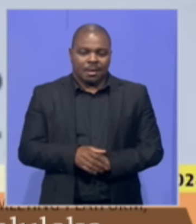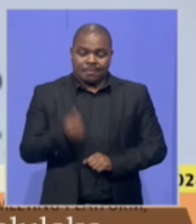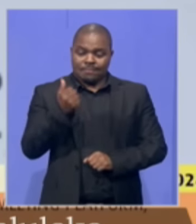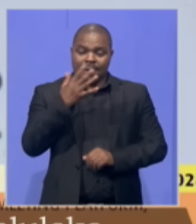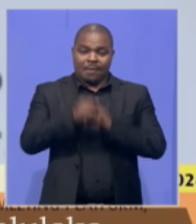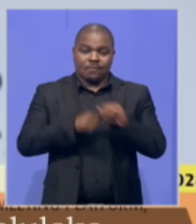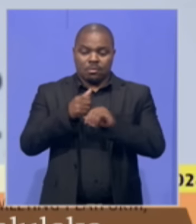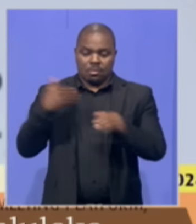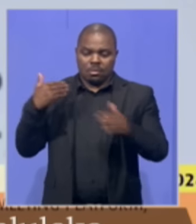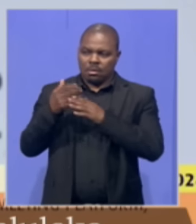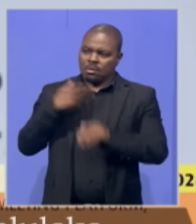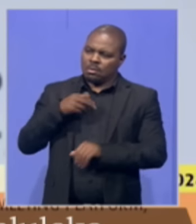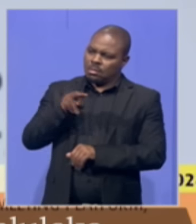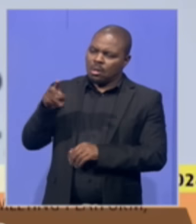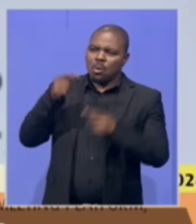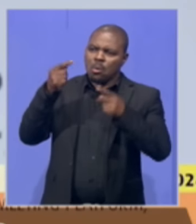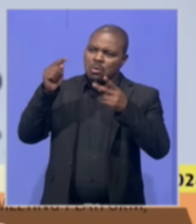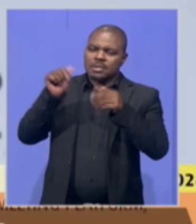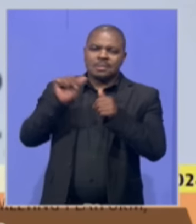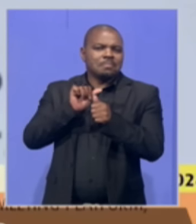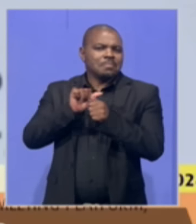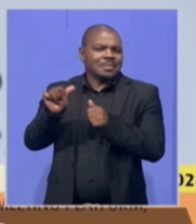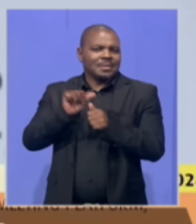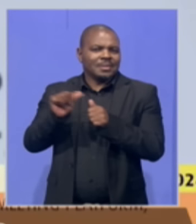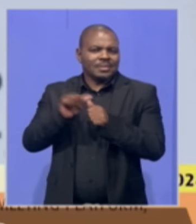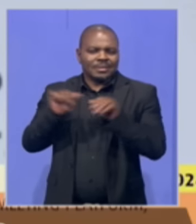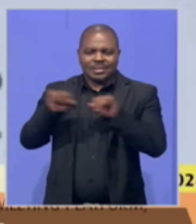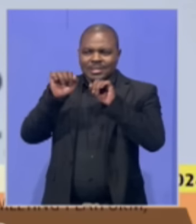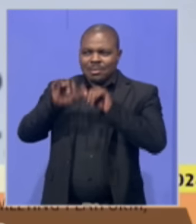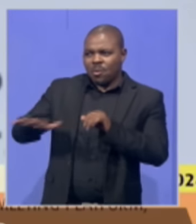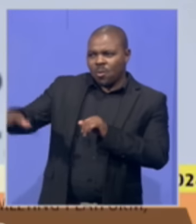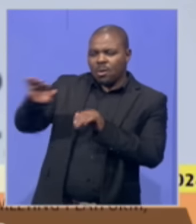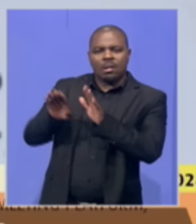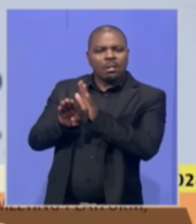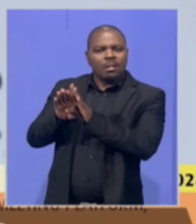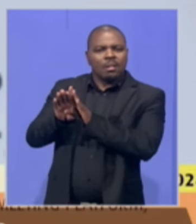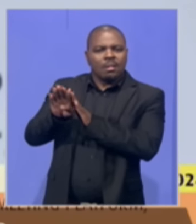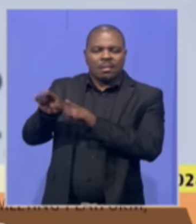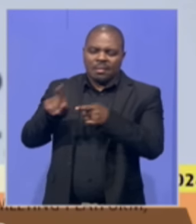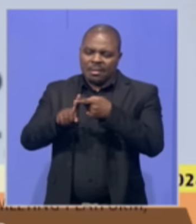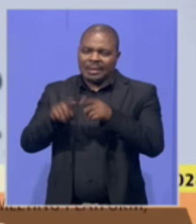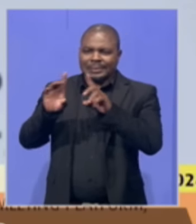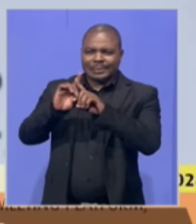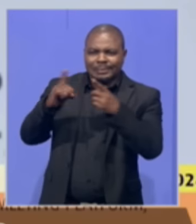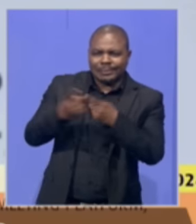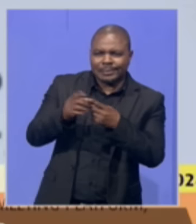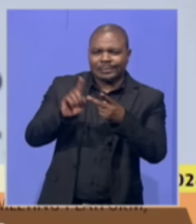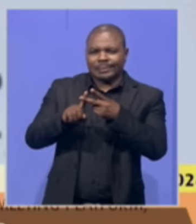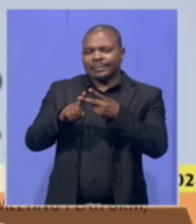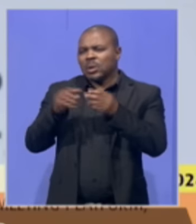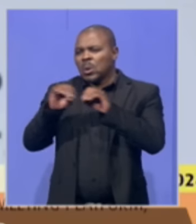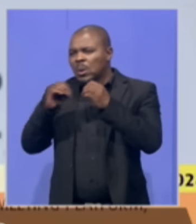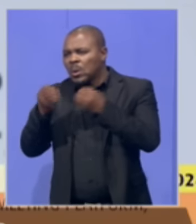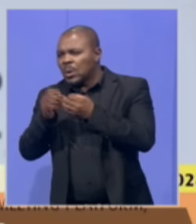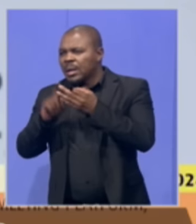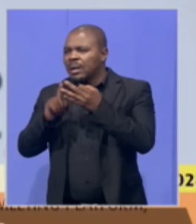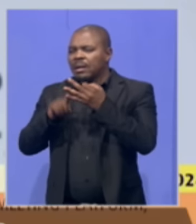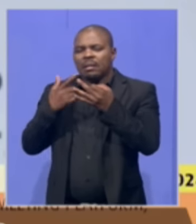5 years improvements in audit outcomes right across the system, whether you're talking departments or entities or